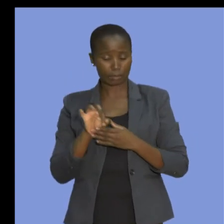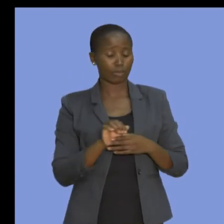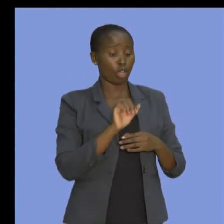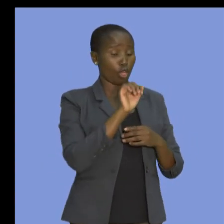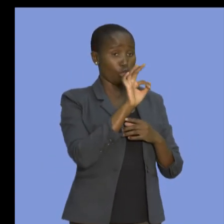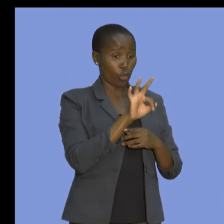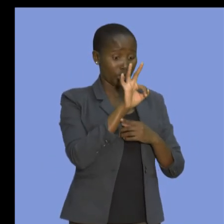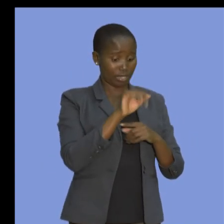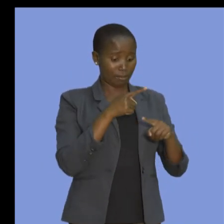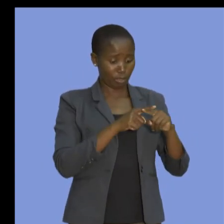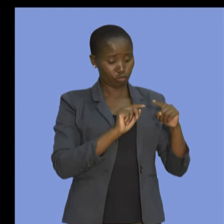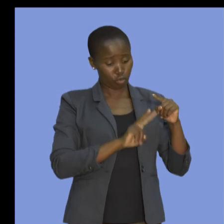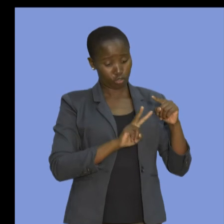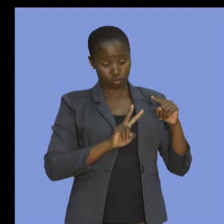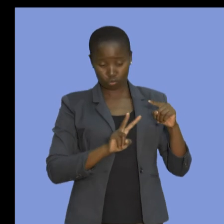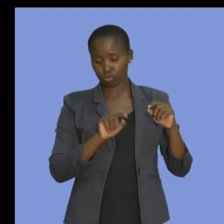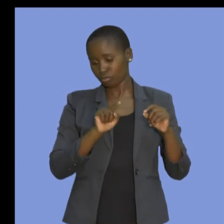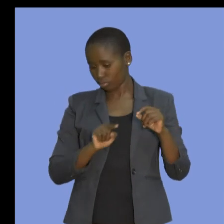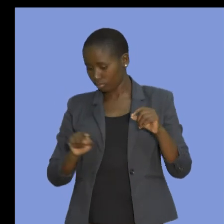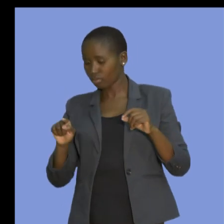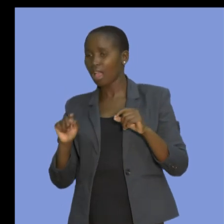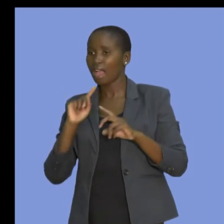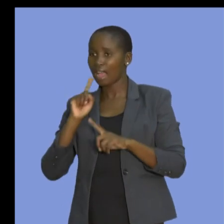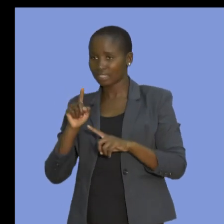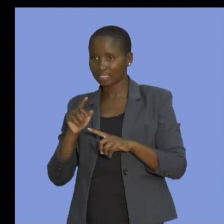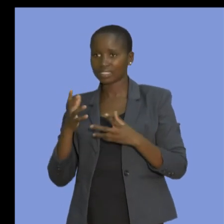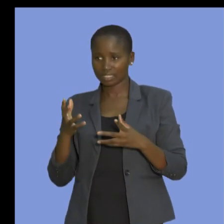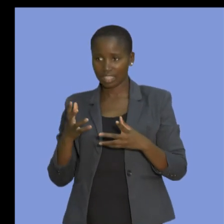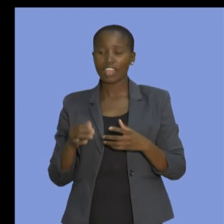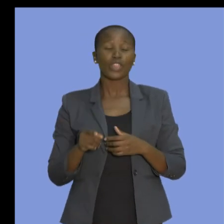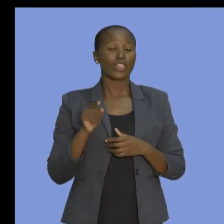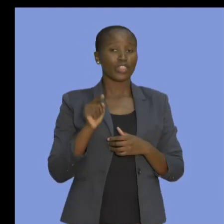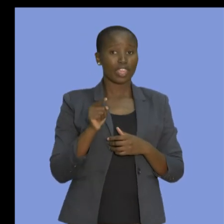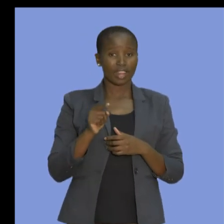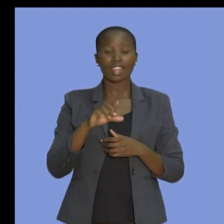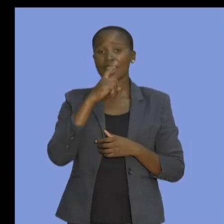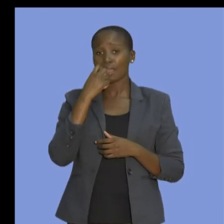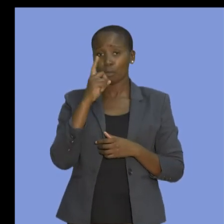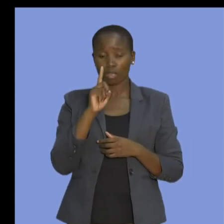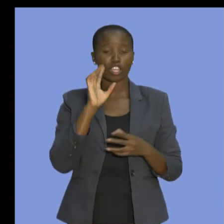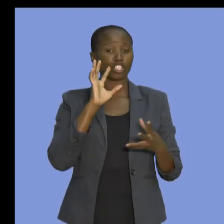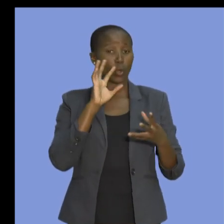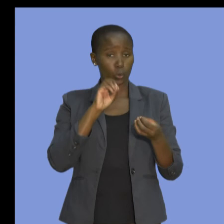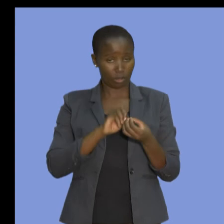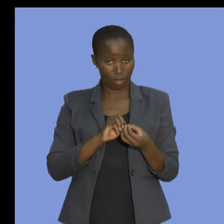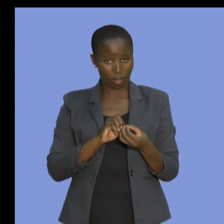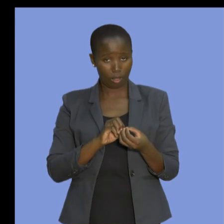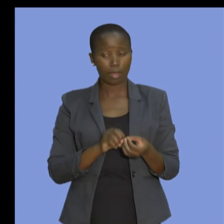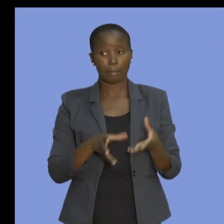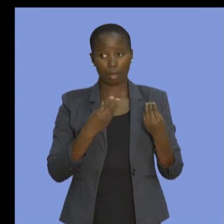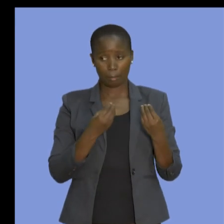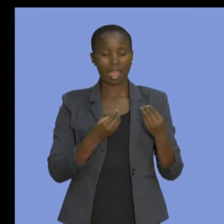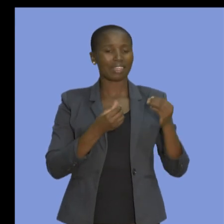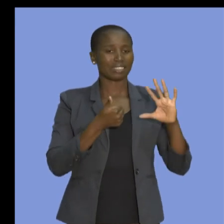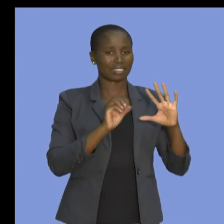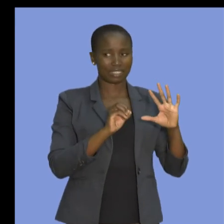22, and so on. This is a running total, which we get 60. So